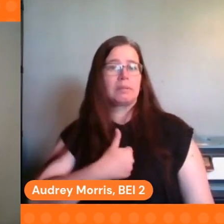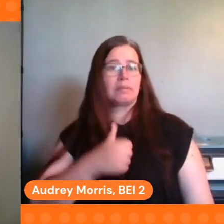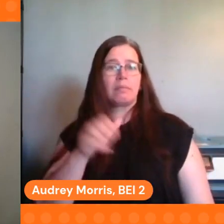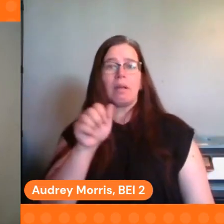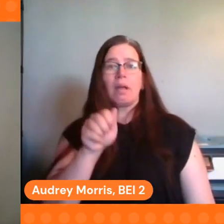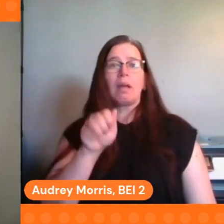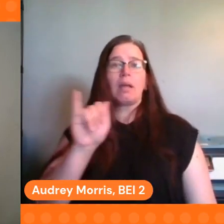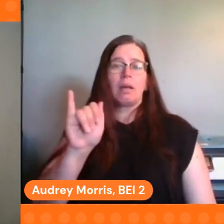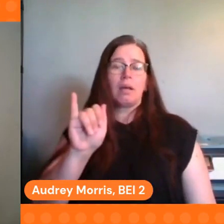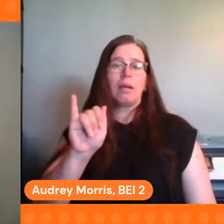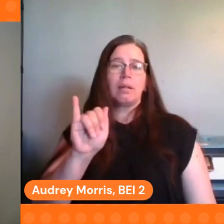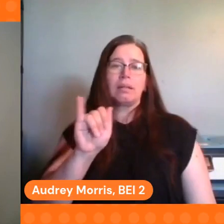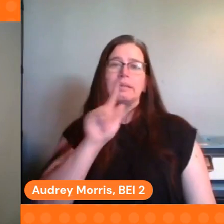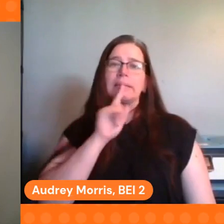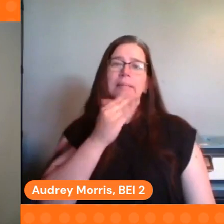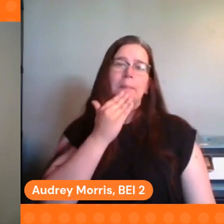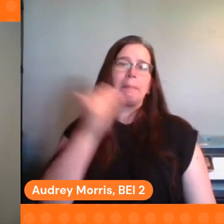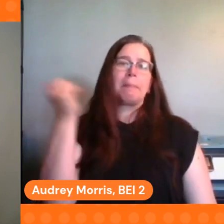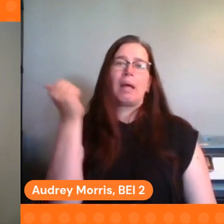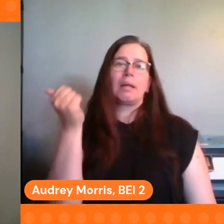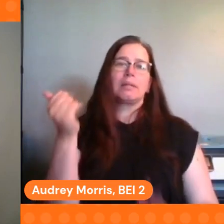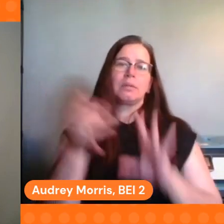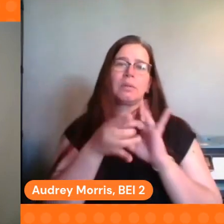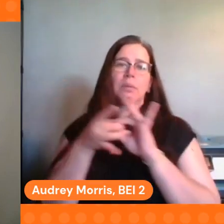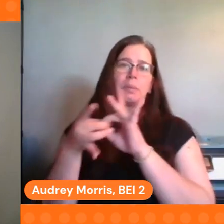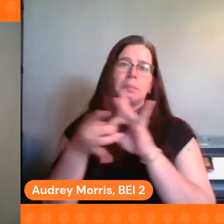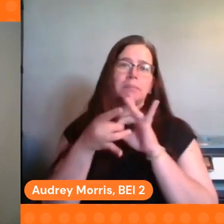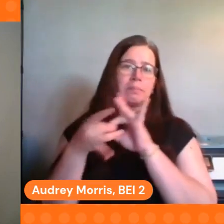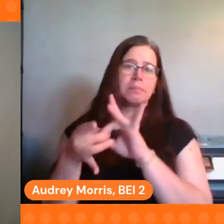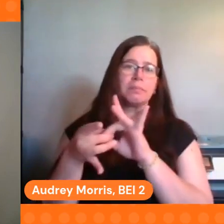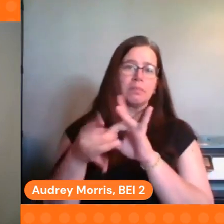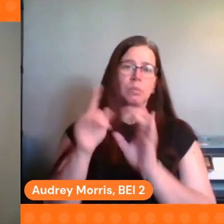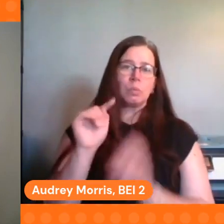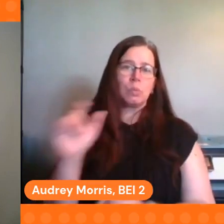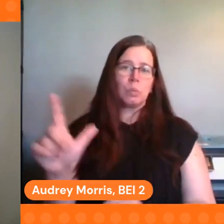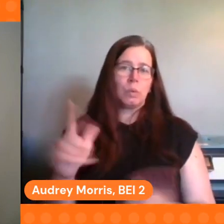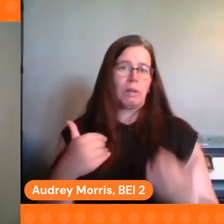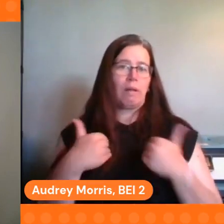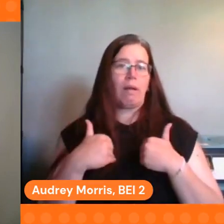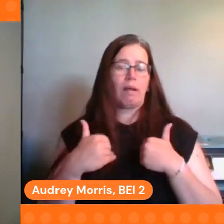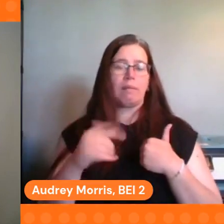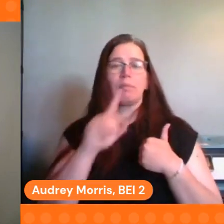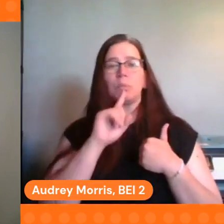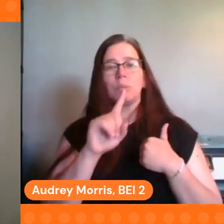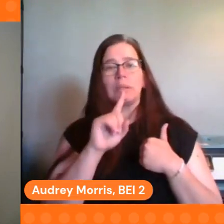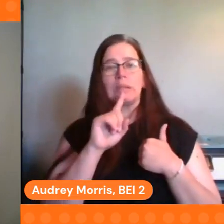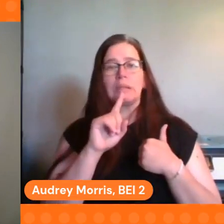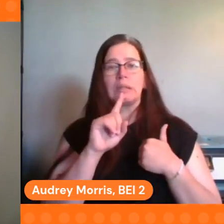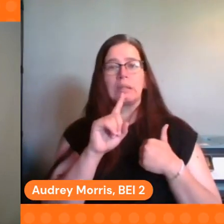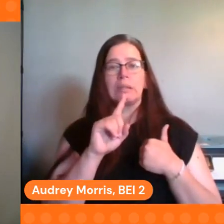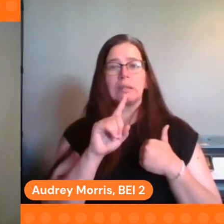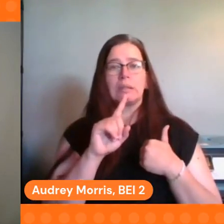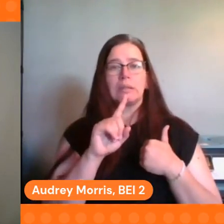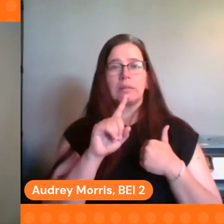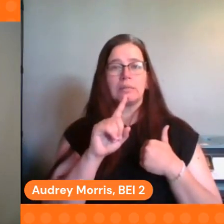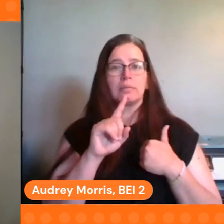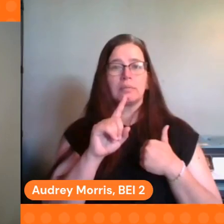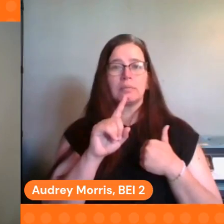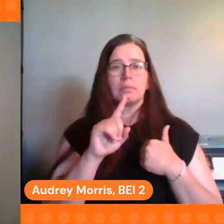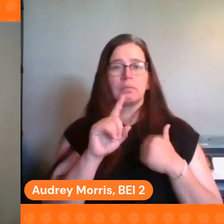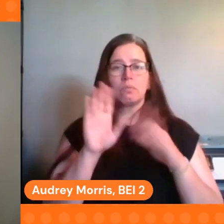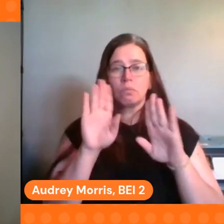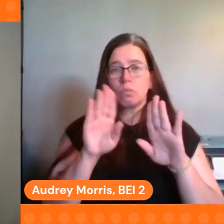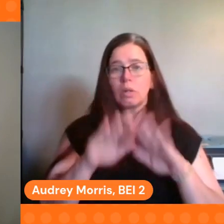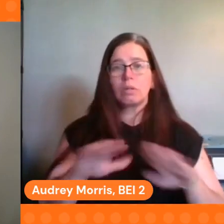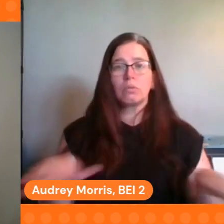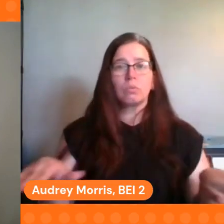is the best collaborating tool that we have out there. So it's actually a pretty tool for a child to have,